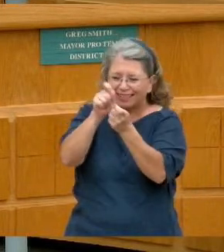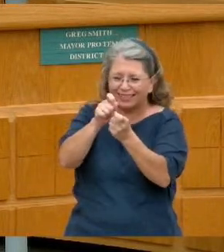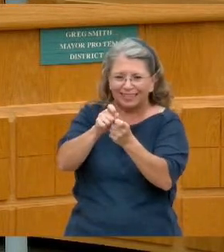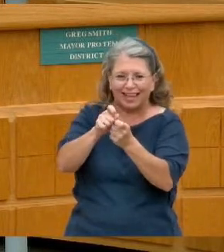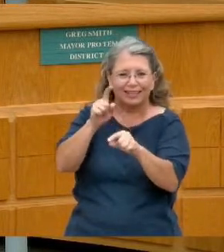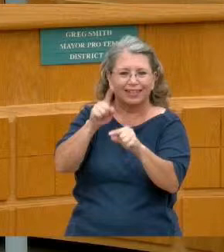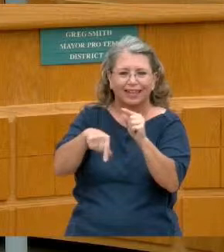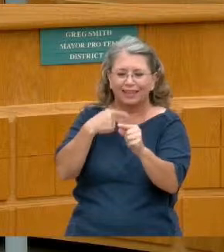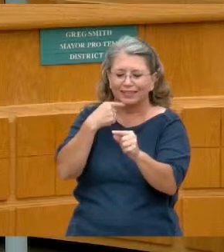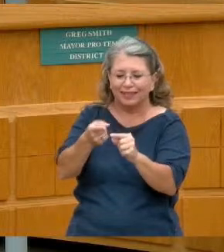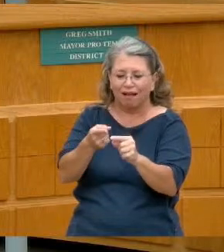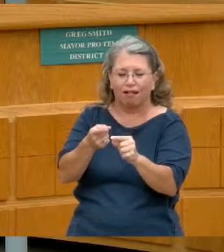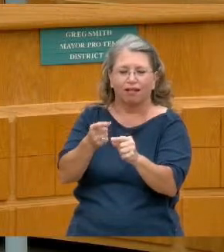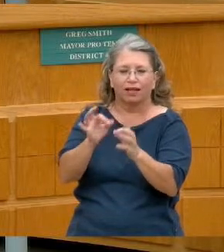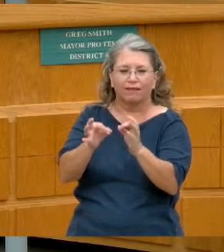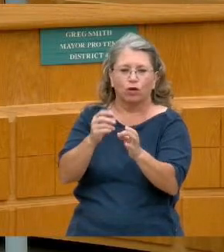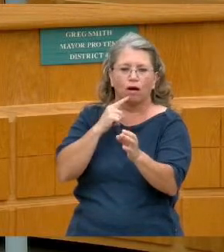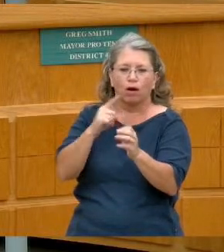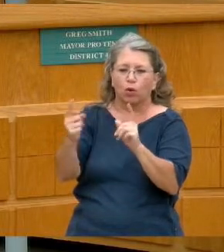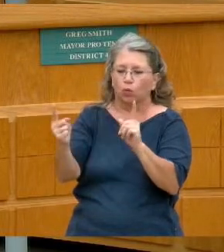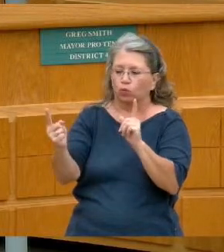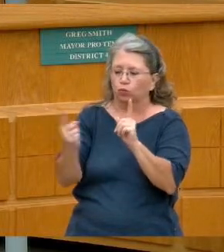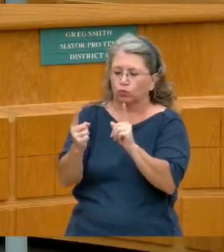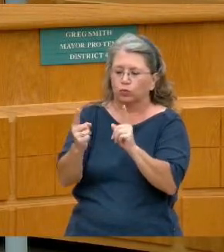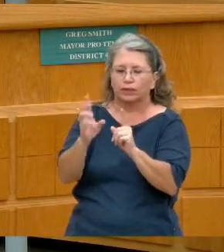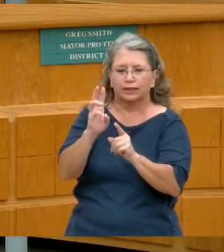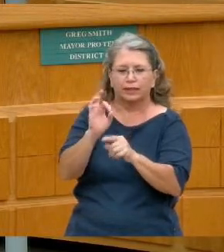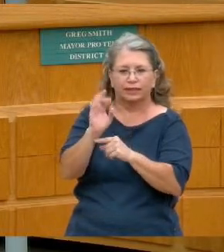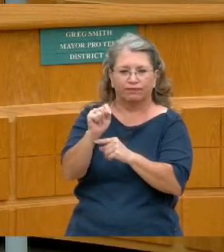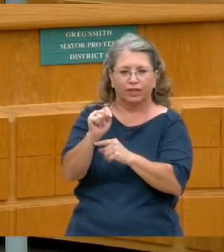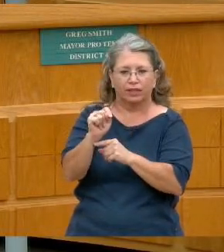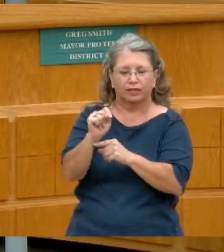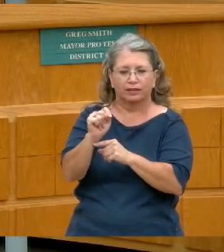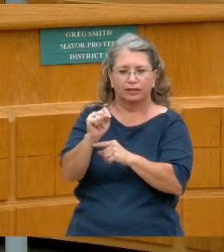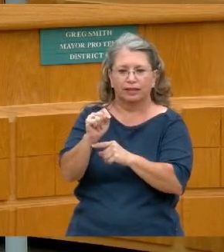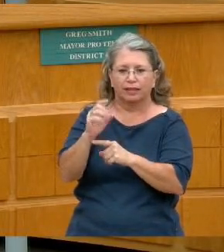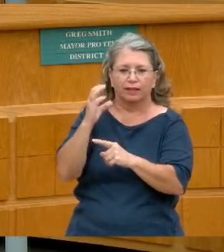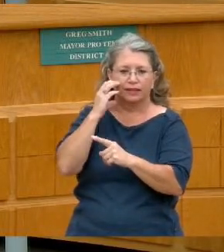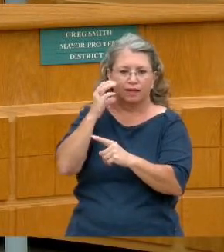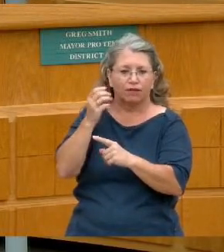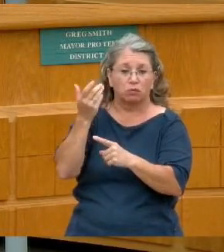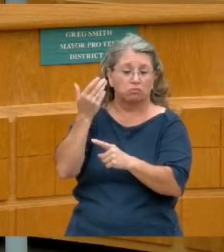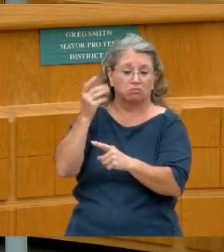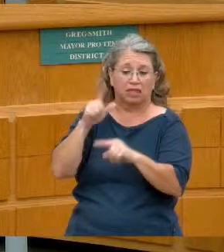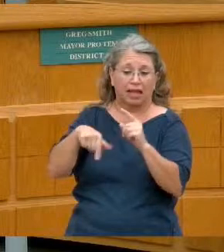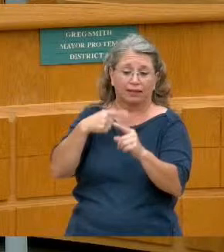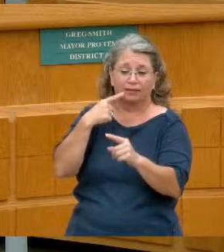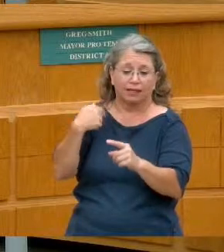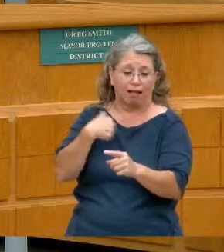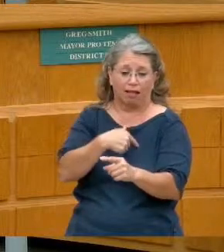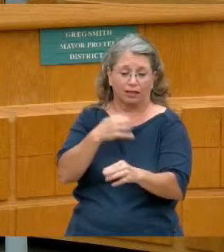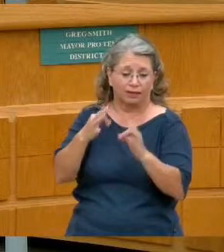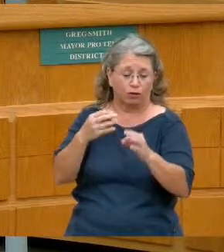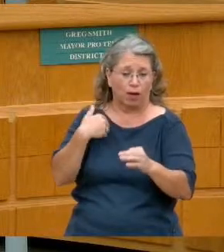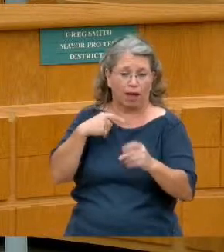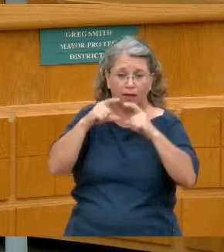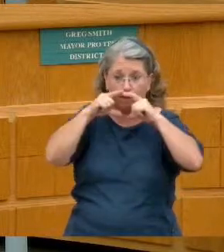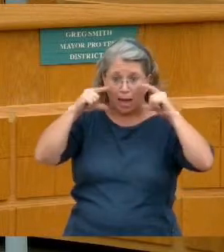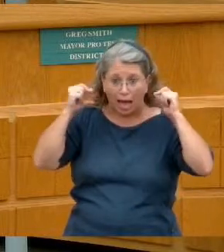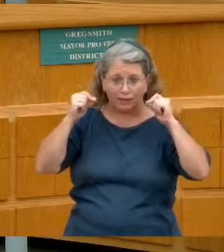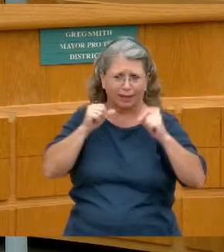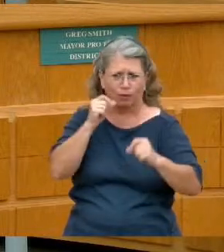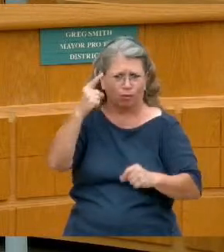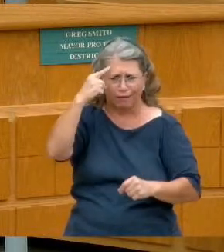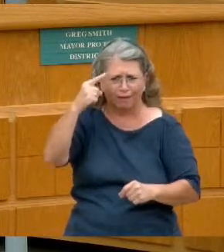actually within 6 feet of another person. It does not know if you have a mask on, I don't think, although technology